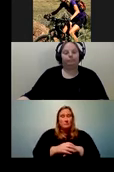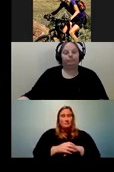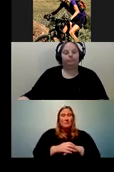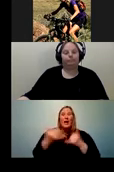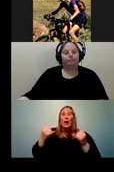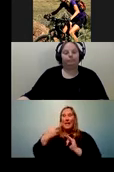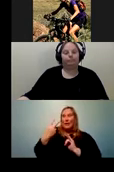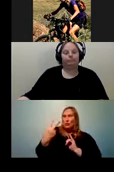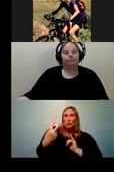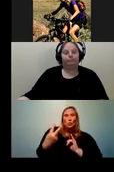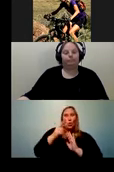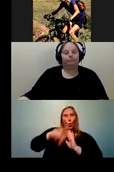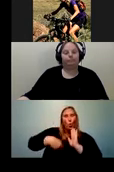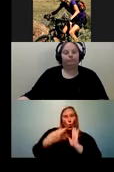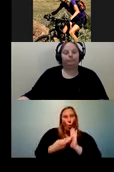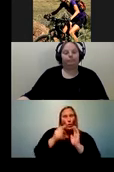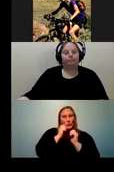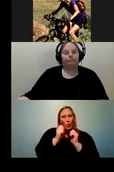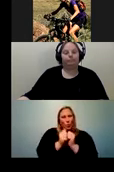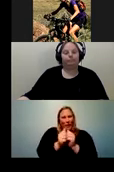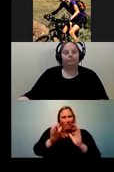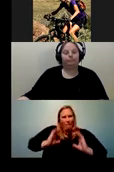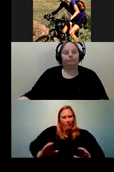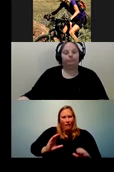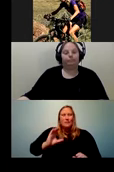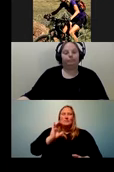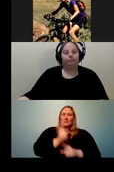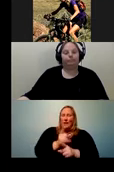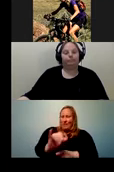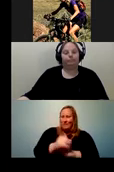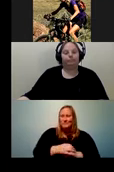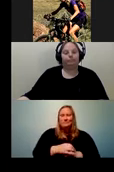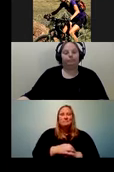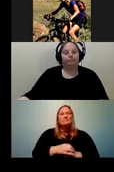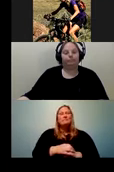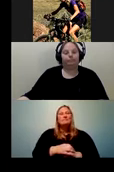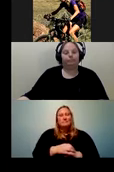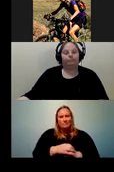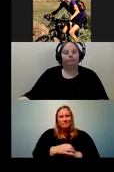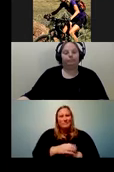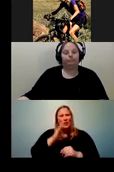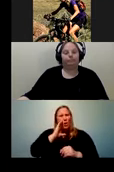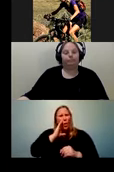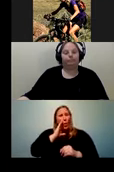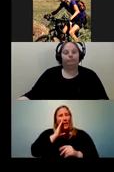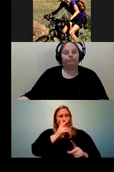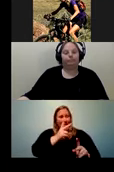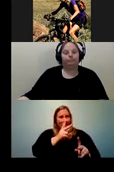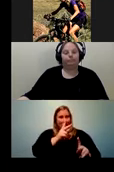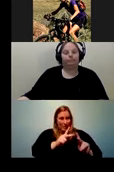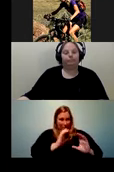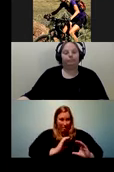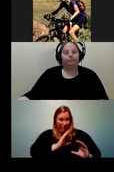roles with the client, that narrows it right down to the essentials. It's knowing people in both a personal and private role of some kind, or